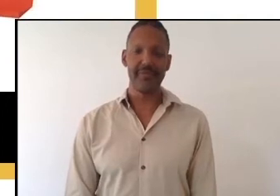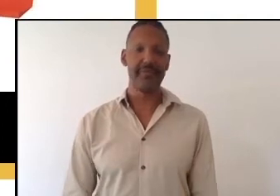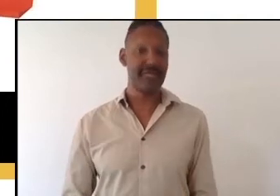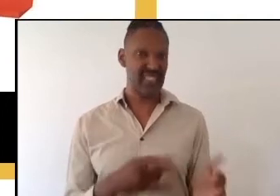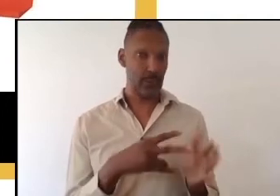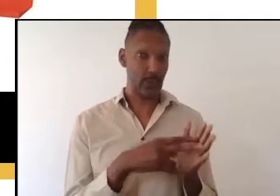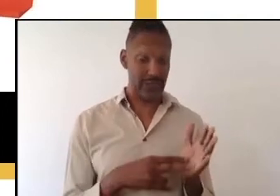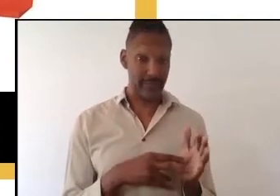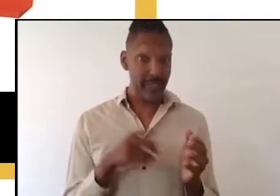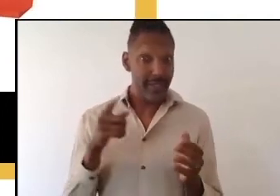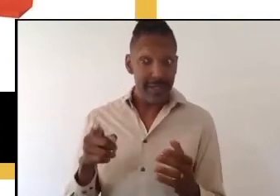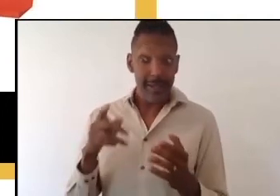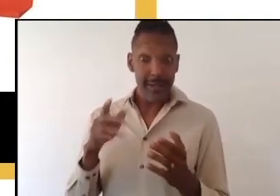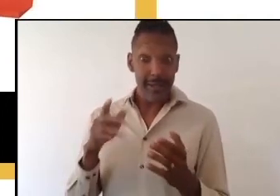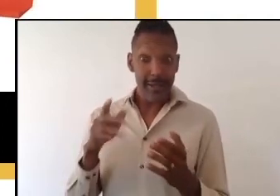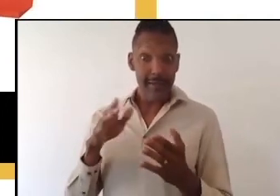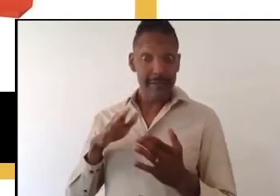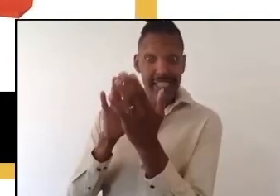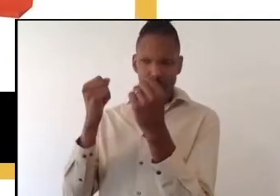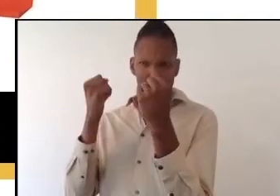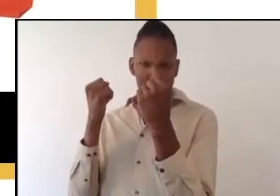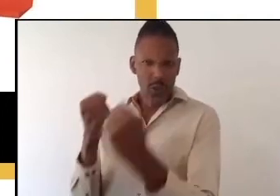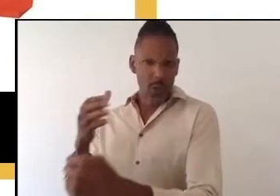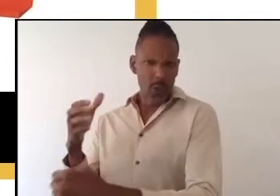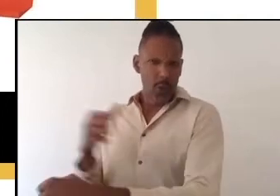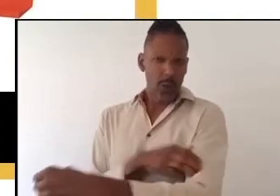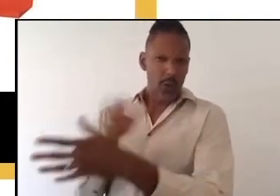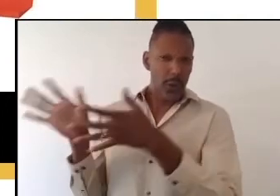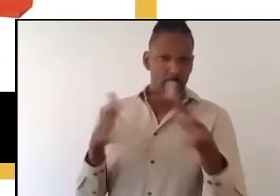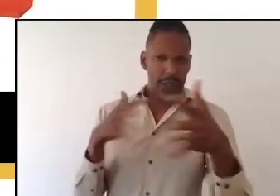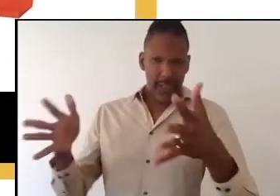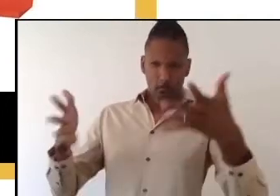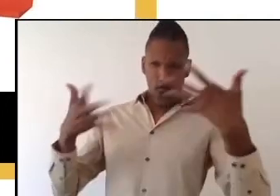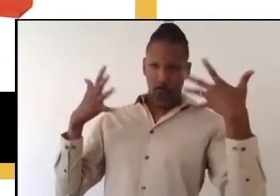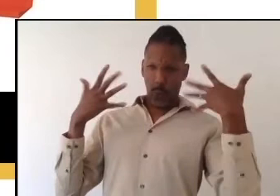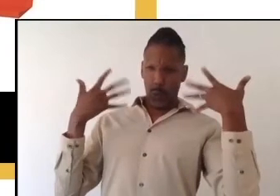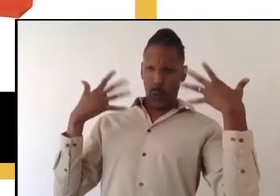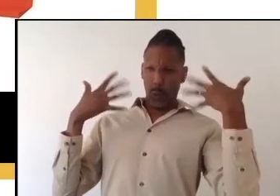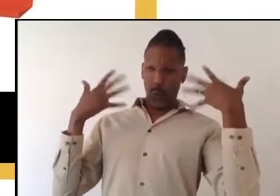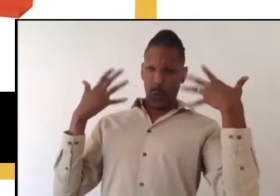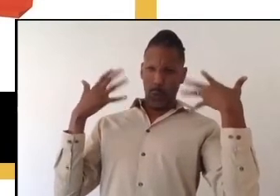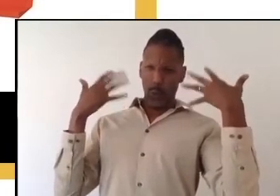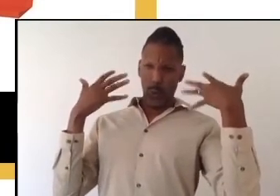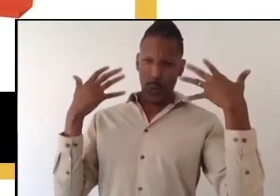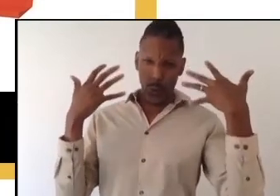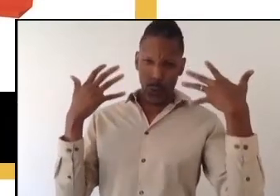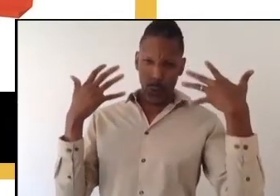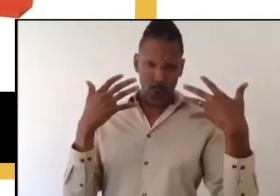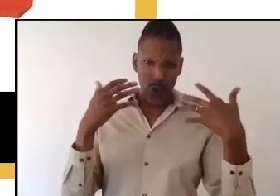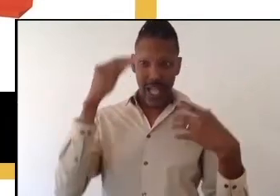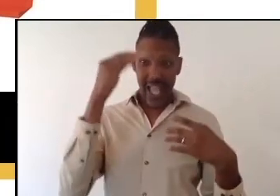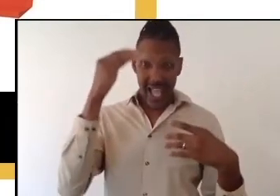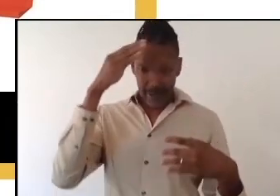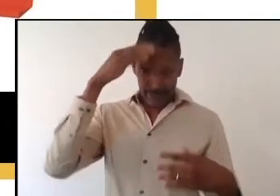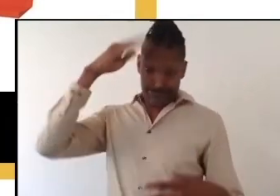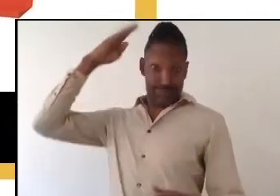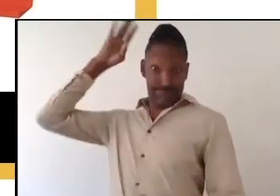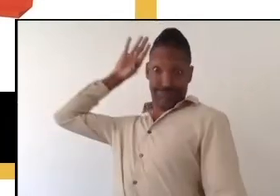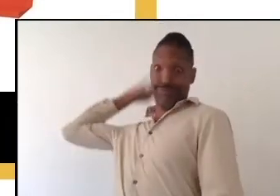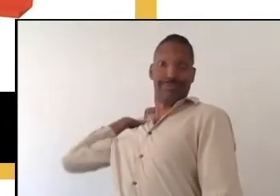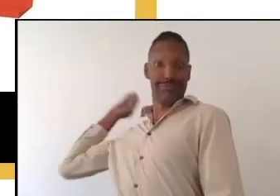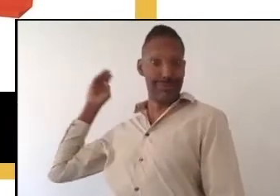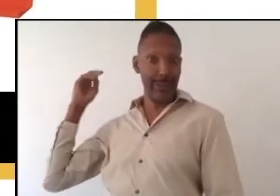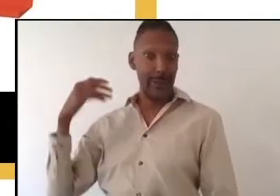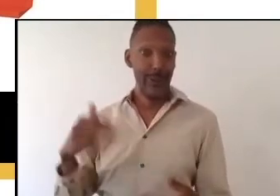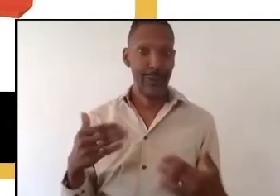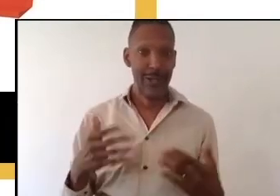Ever face a strong wind? Your hair blows away from your face. You could lose your hat, and if